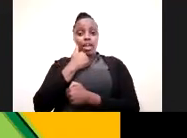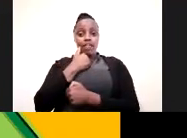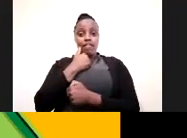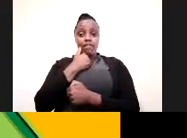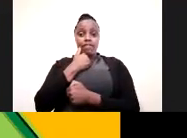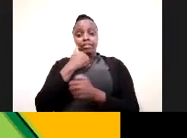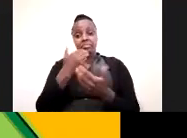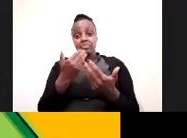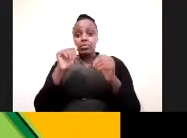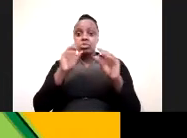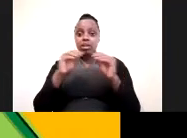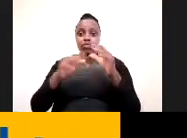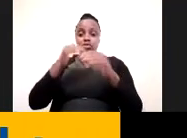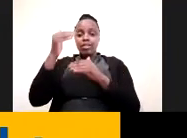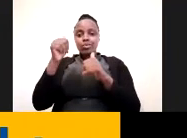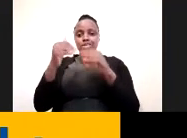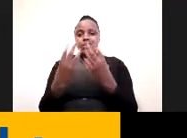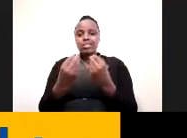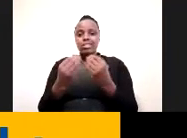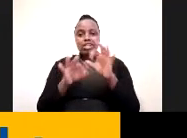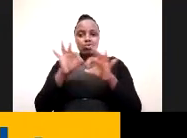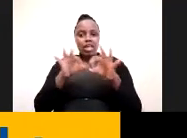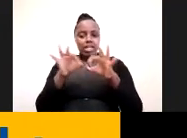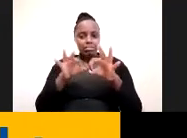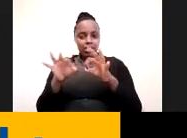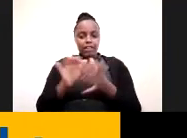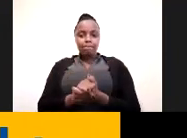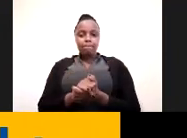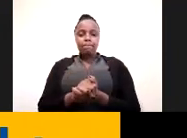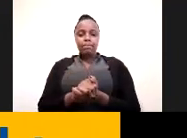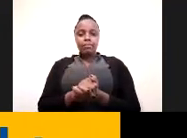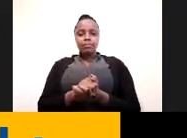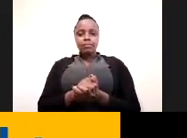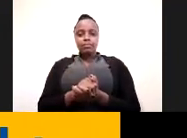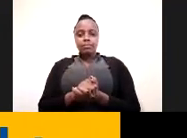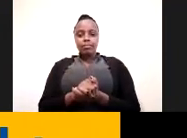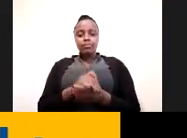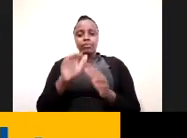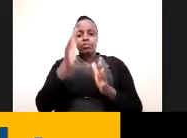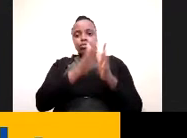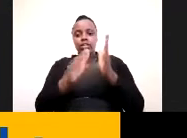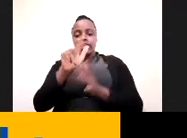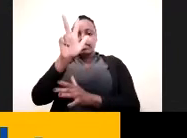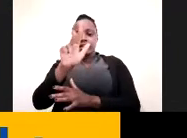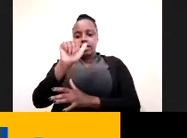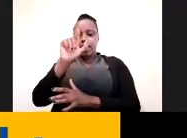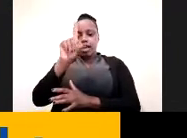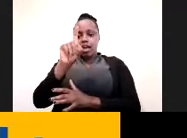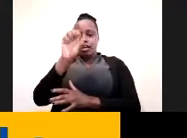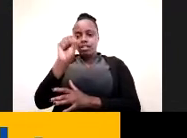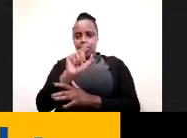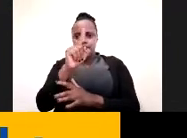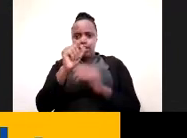well, you can move to the next one, which is easier to explain. It's organized on three axes. So the first axis, we